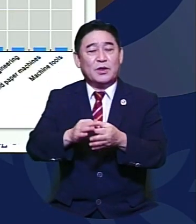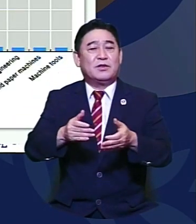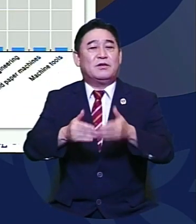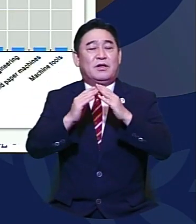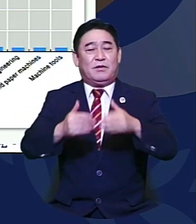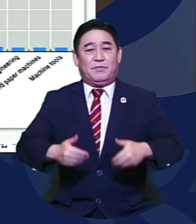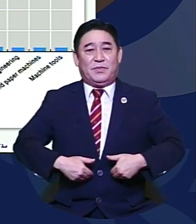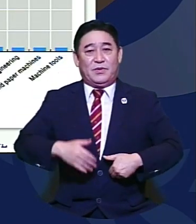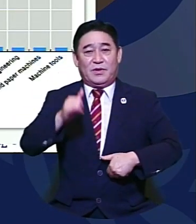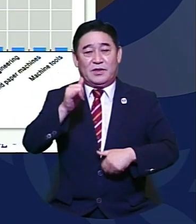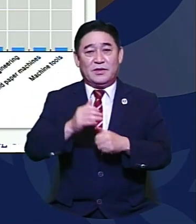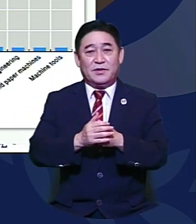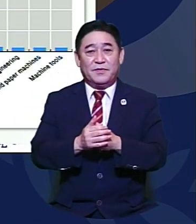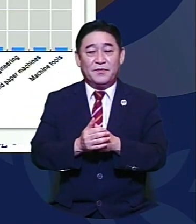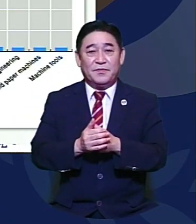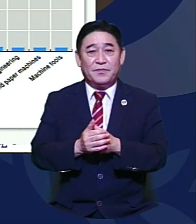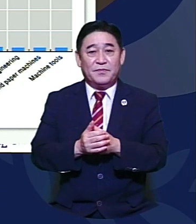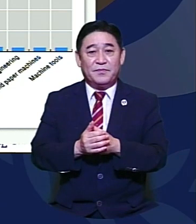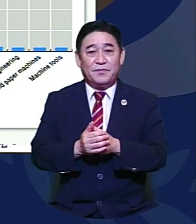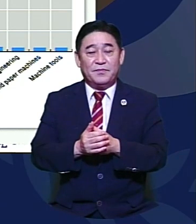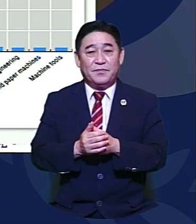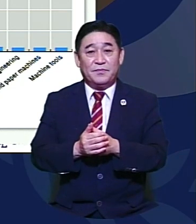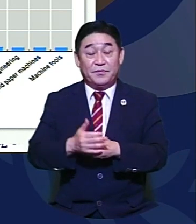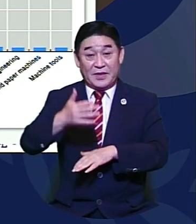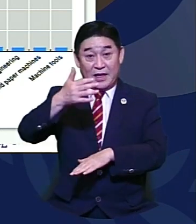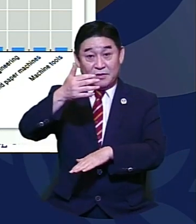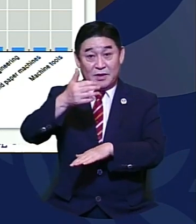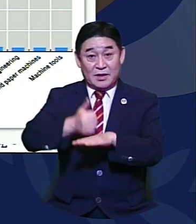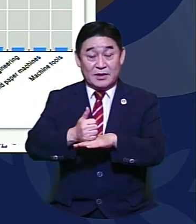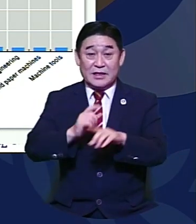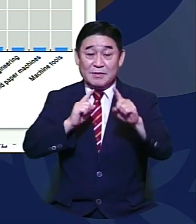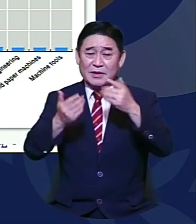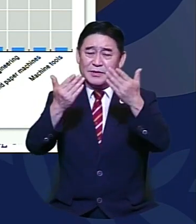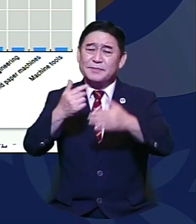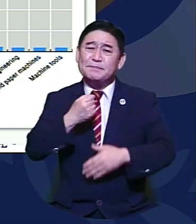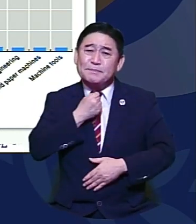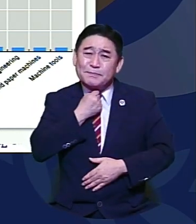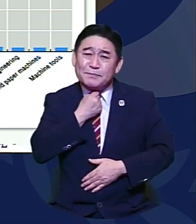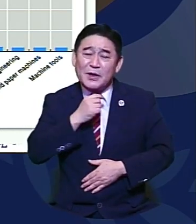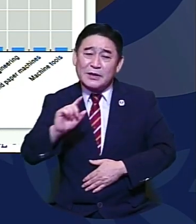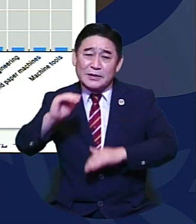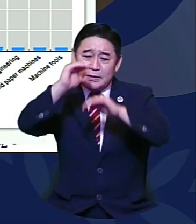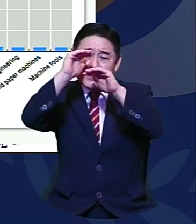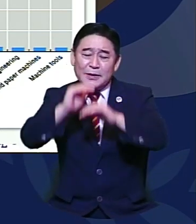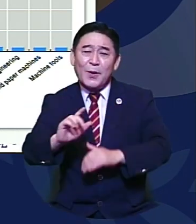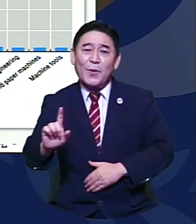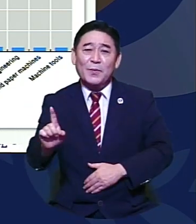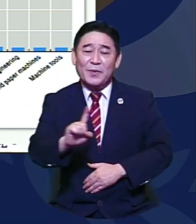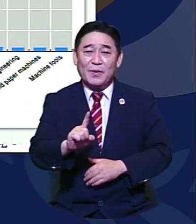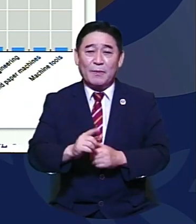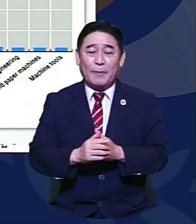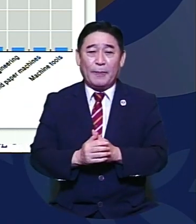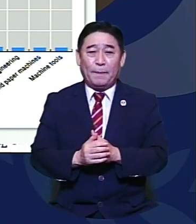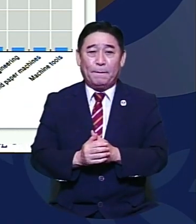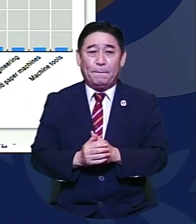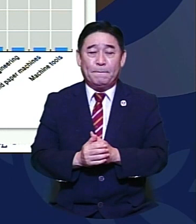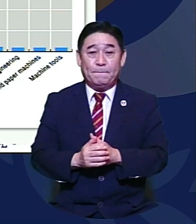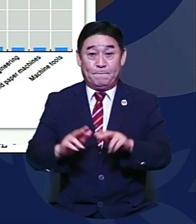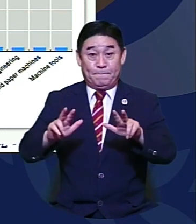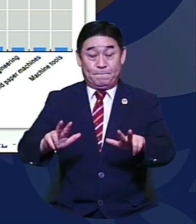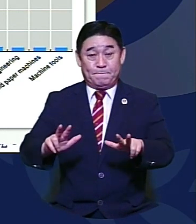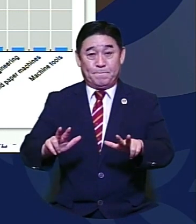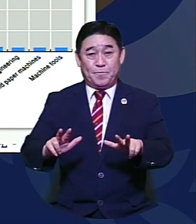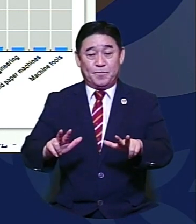And the final suggestion I have to talk about is that at this moment, I have to say that the